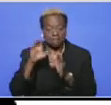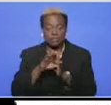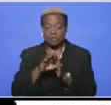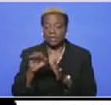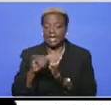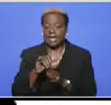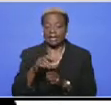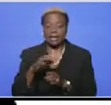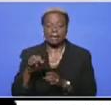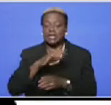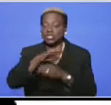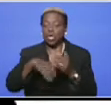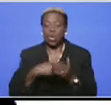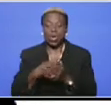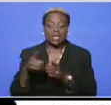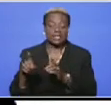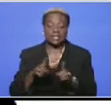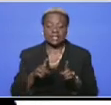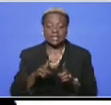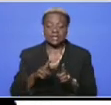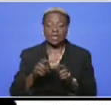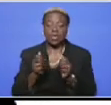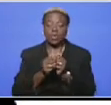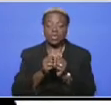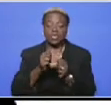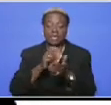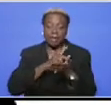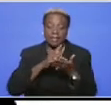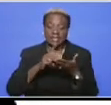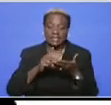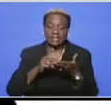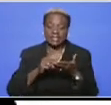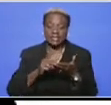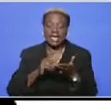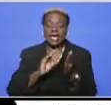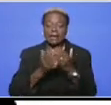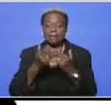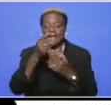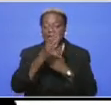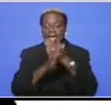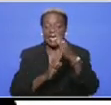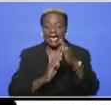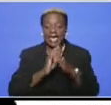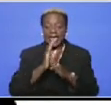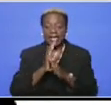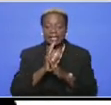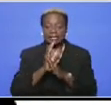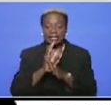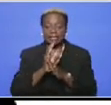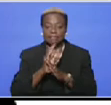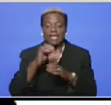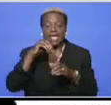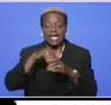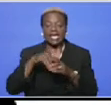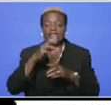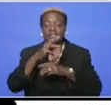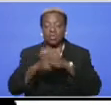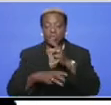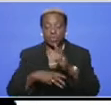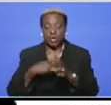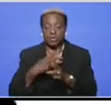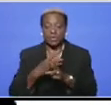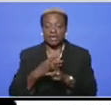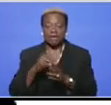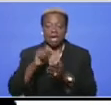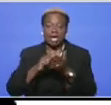all done with pencils. This is all done by hand. And in the world, you've got hyper-realist artists who draw, they